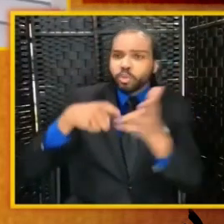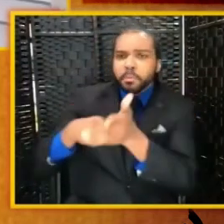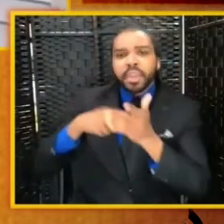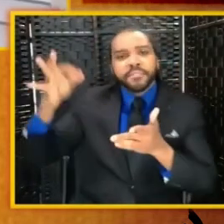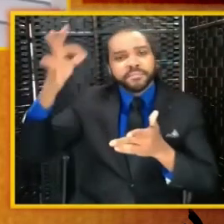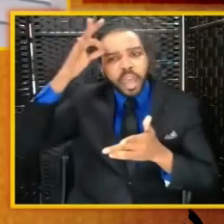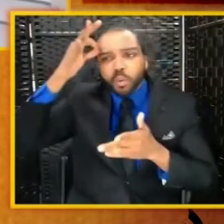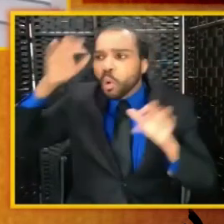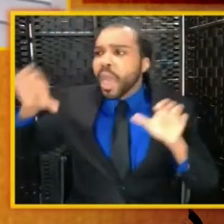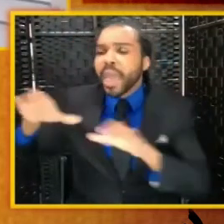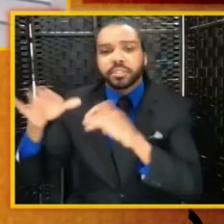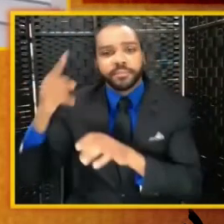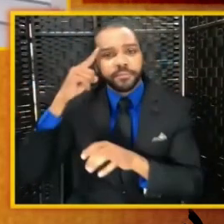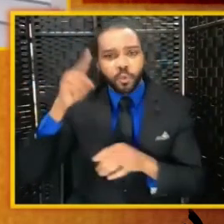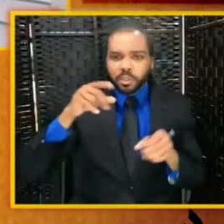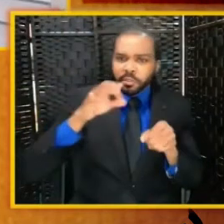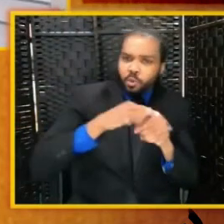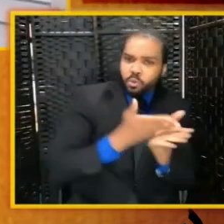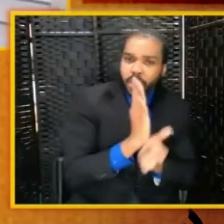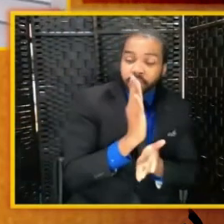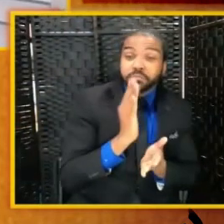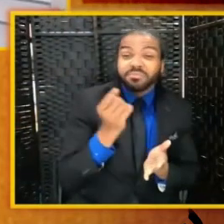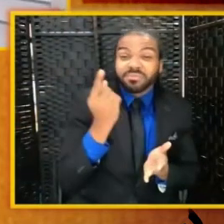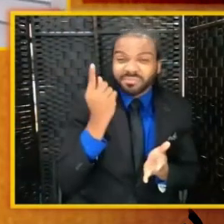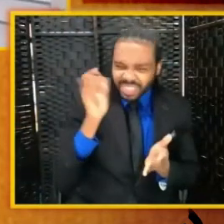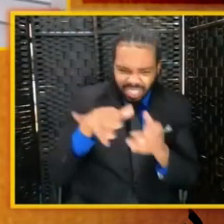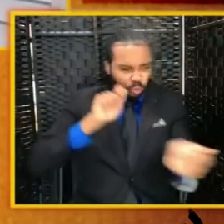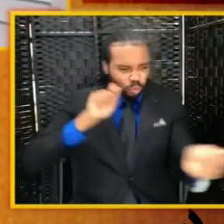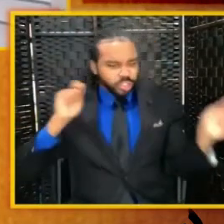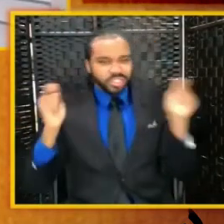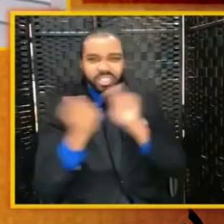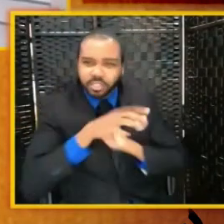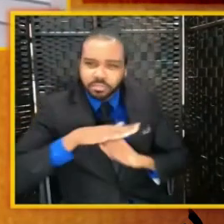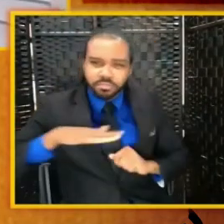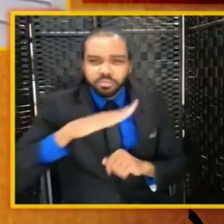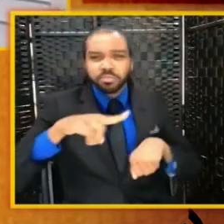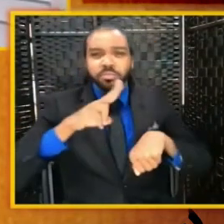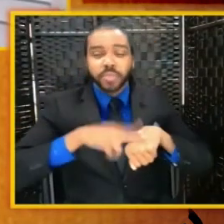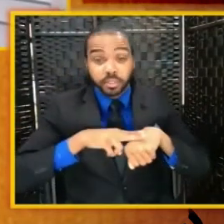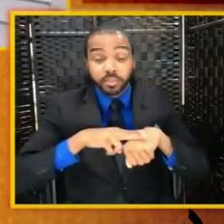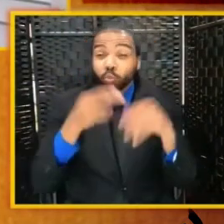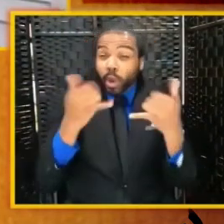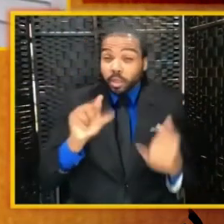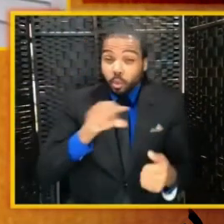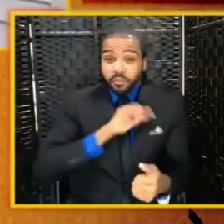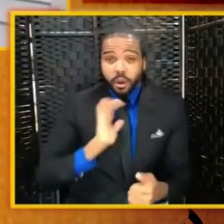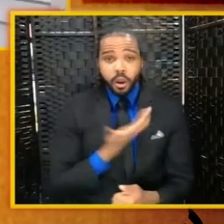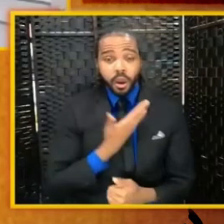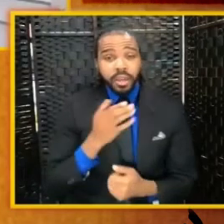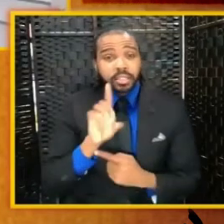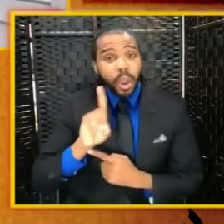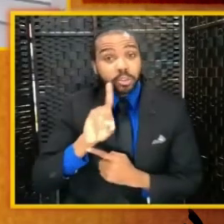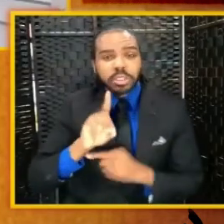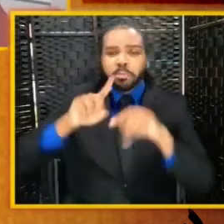People Act. Those voting rights provisions will transform this nation. Right now, the quality of your democracy depends on your